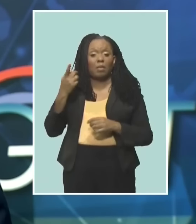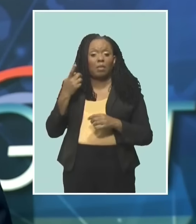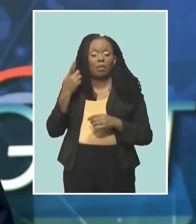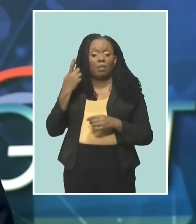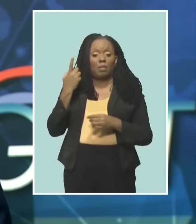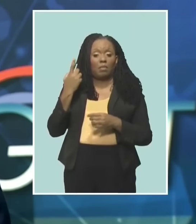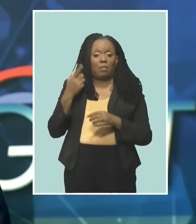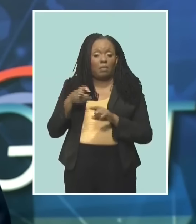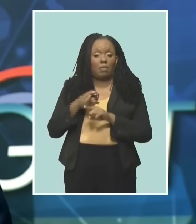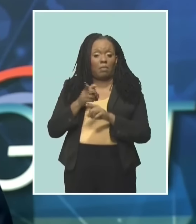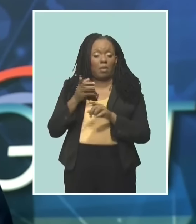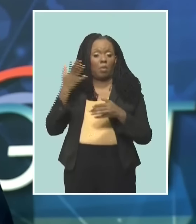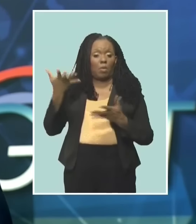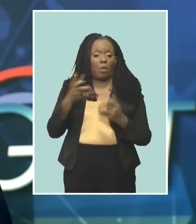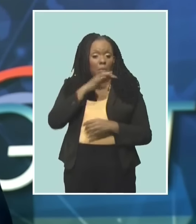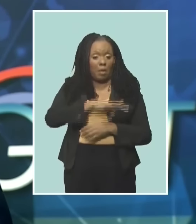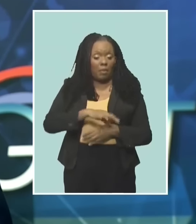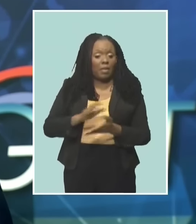from concessions.